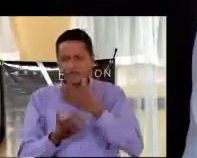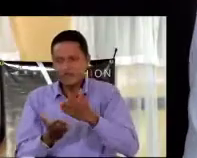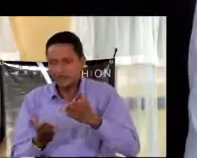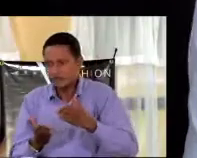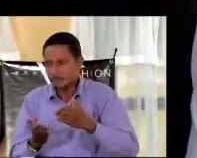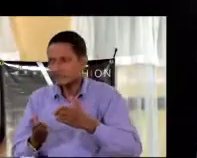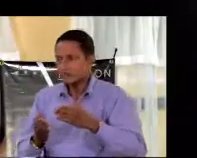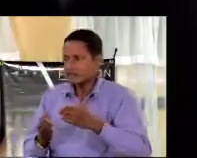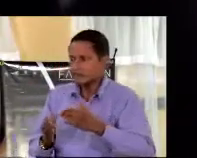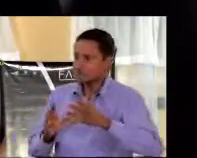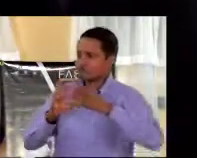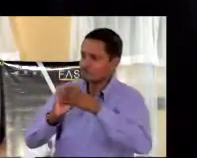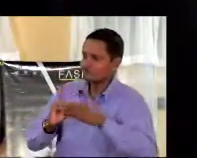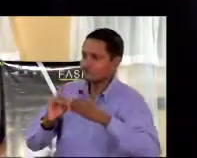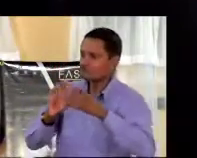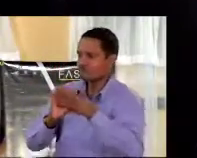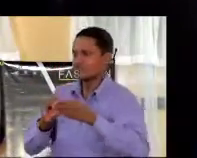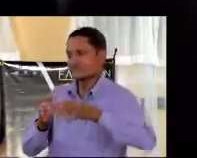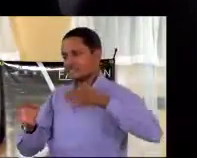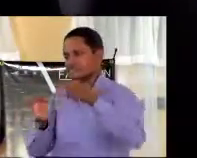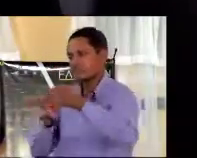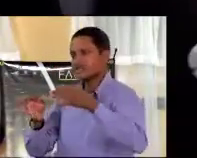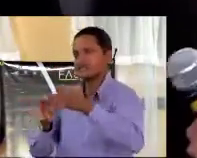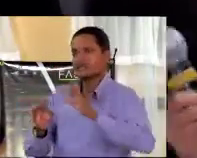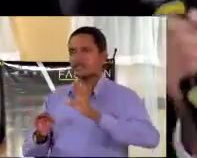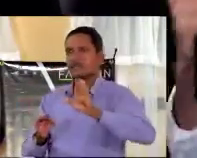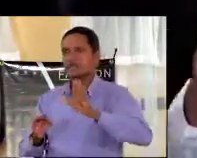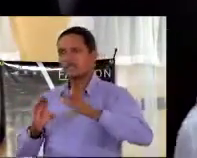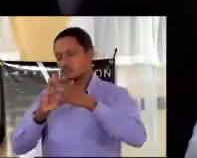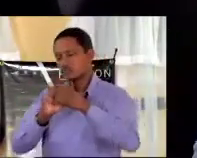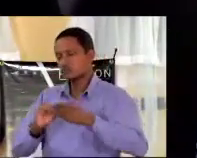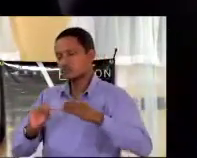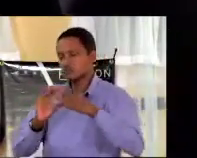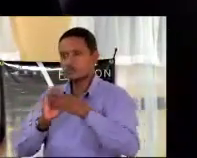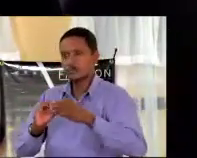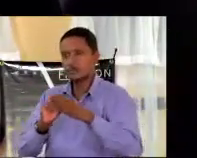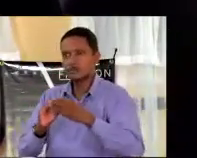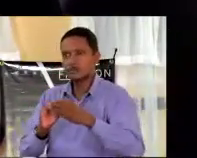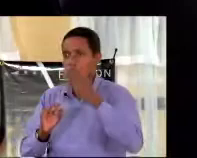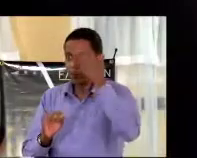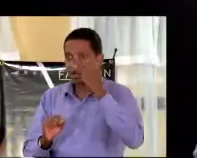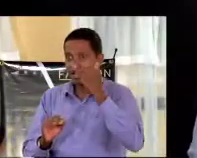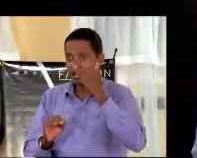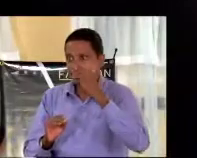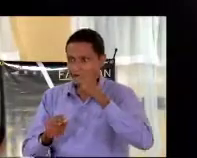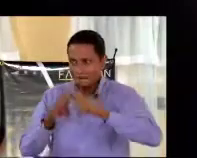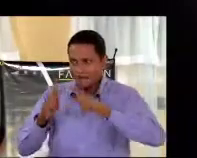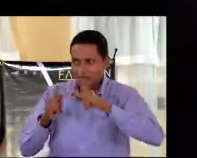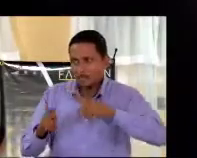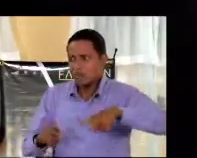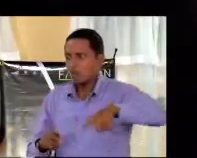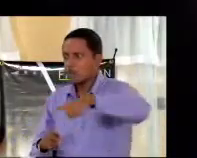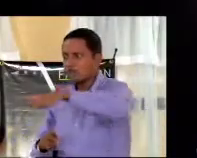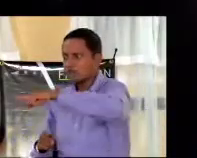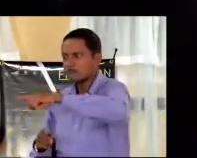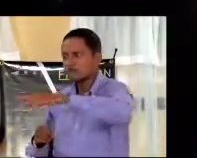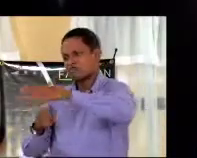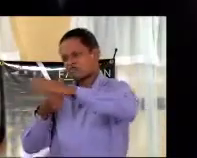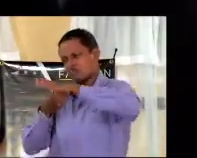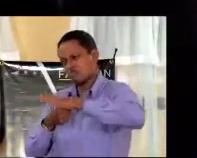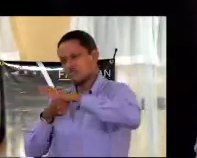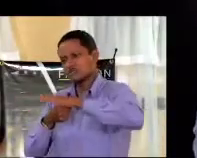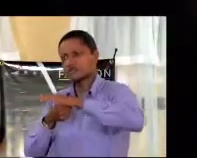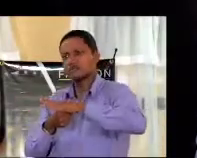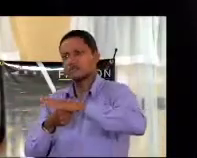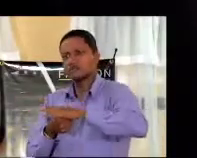Richard. Some of them don't even know their story because of that social pressure in the community. So to me, it's